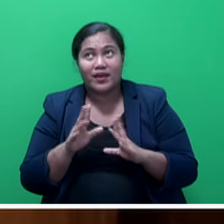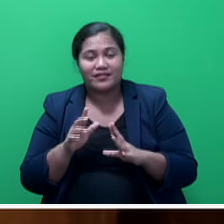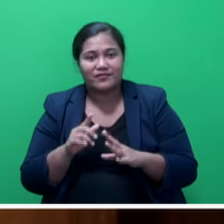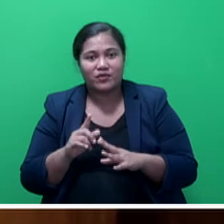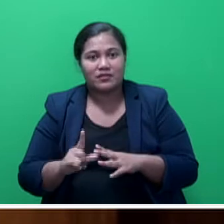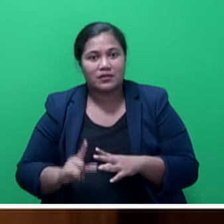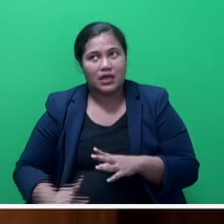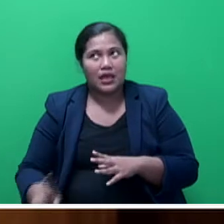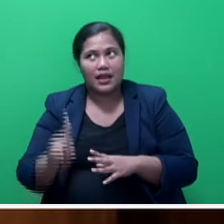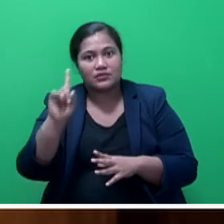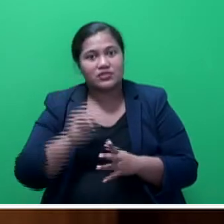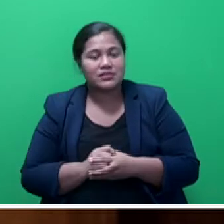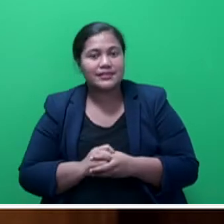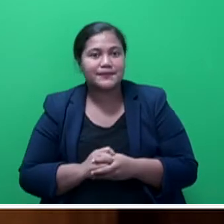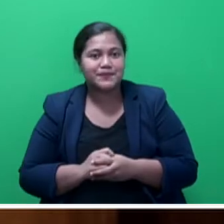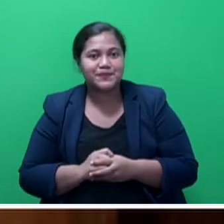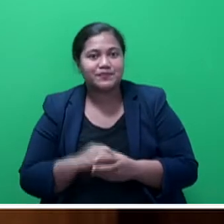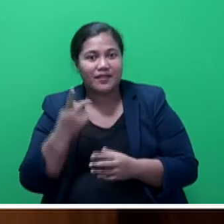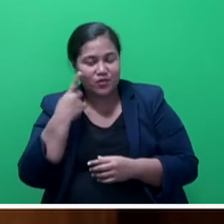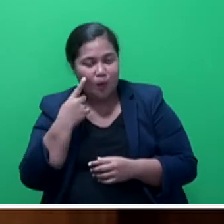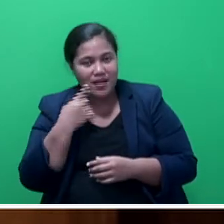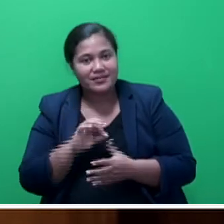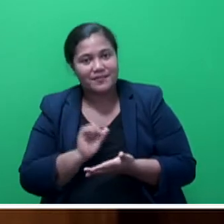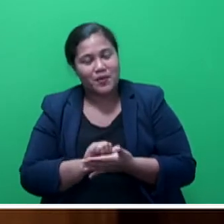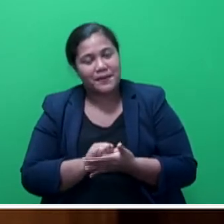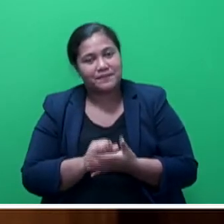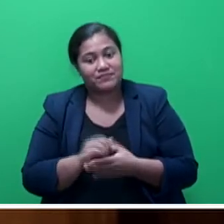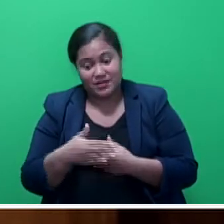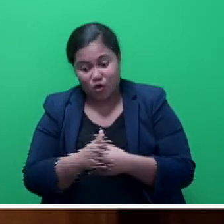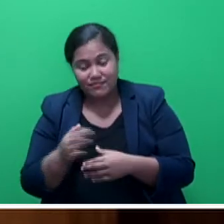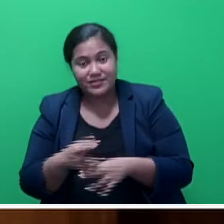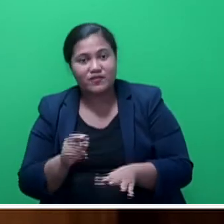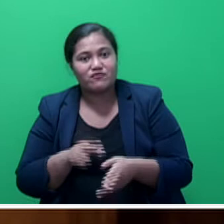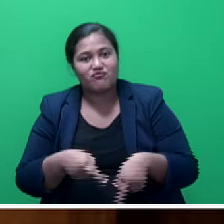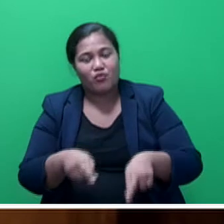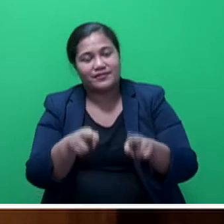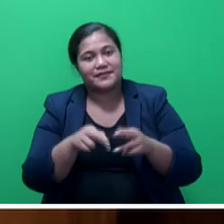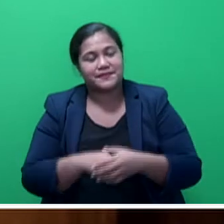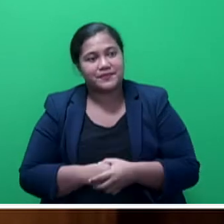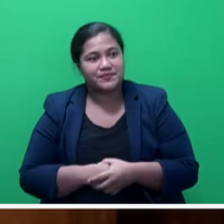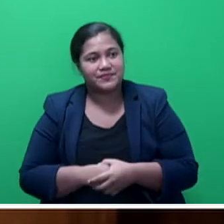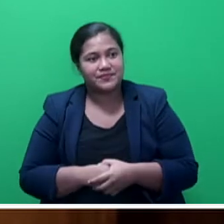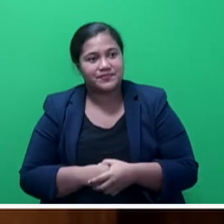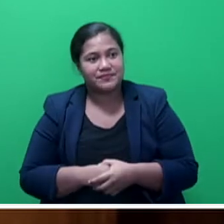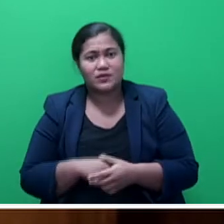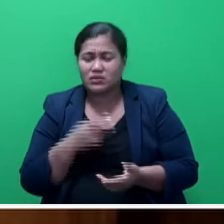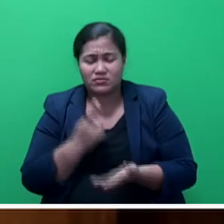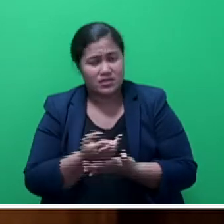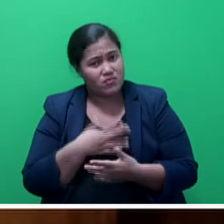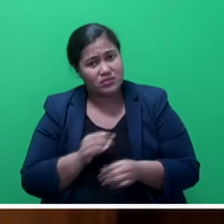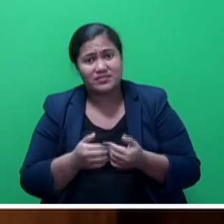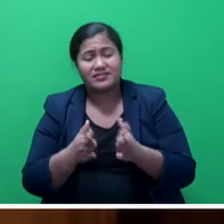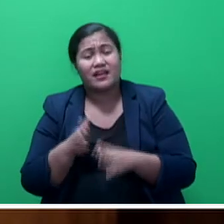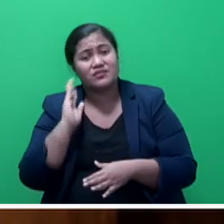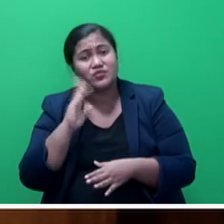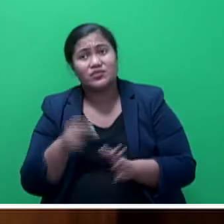access, the opening of access roads, etc. And we really want to start up the schools in North, but I can